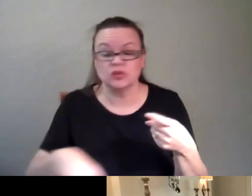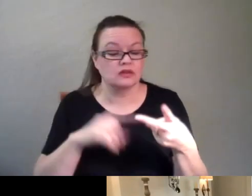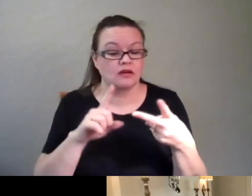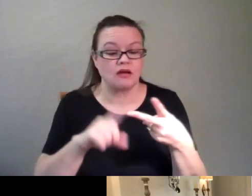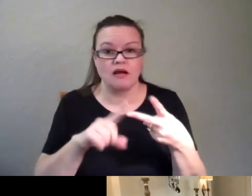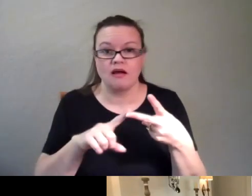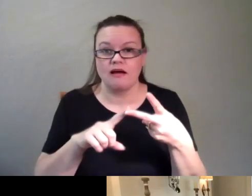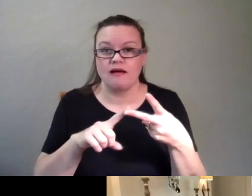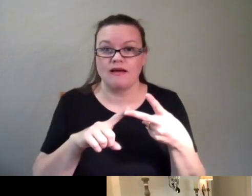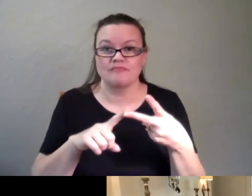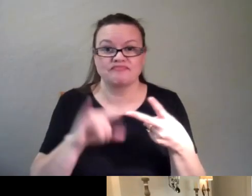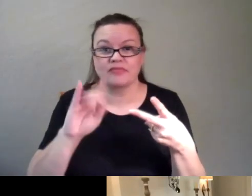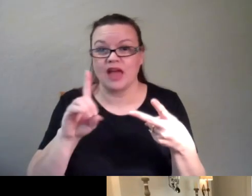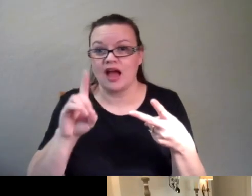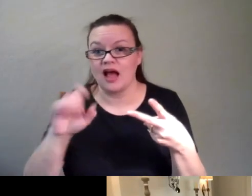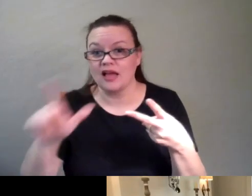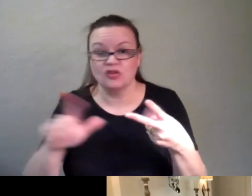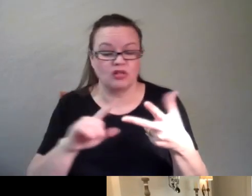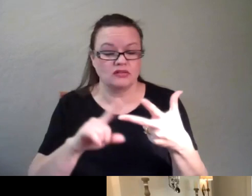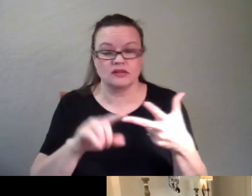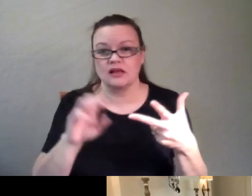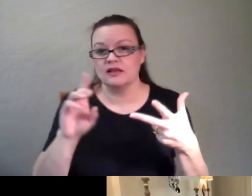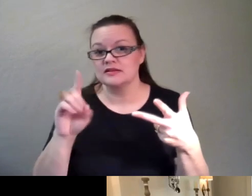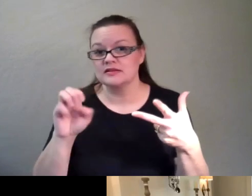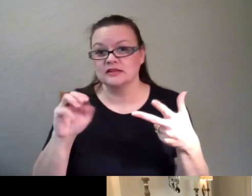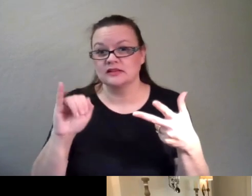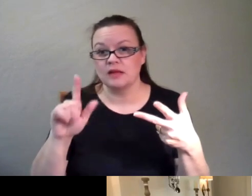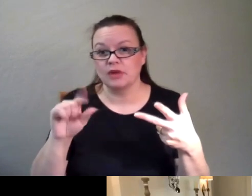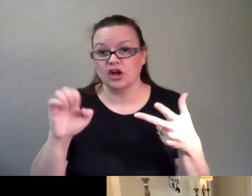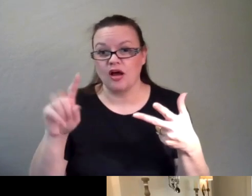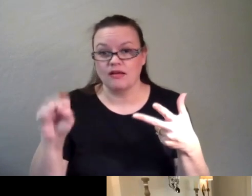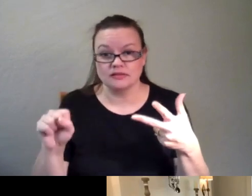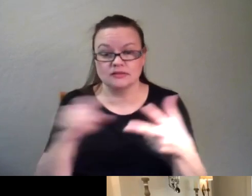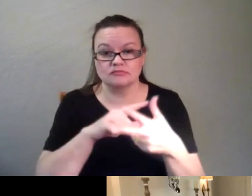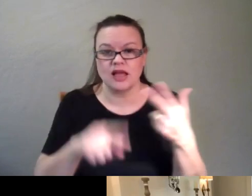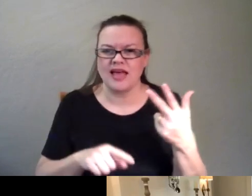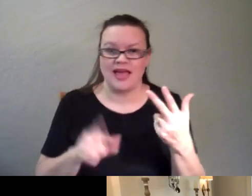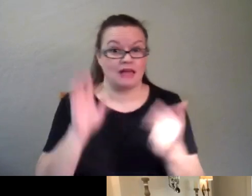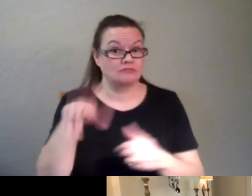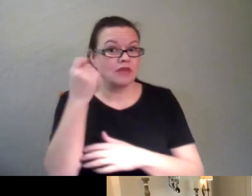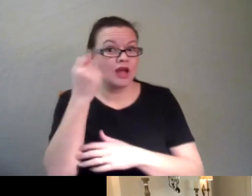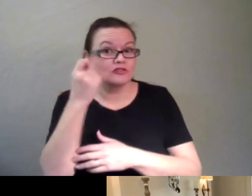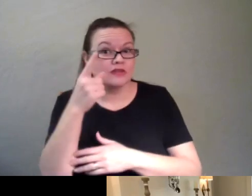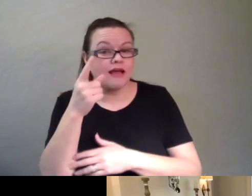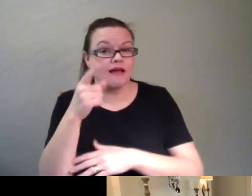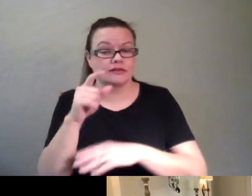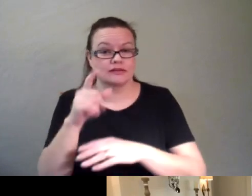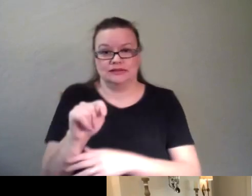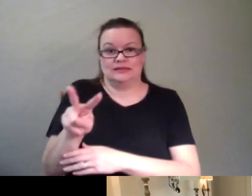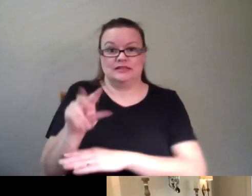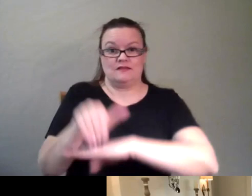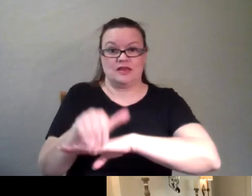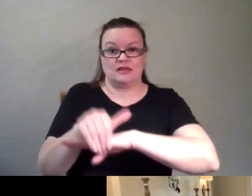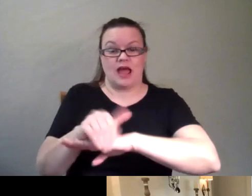pure demagoguery. And there's those tools that are out there, super PACs, that are really driving so much of the